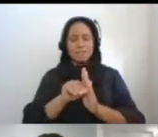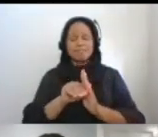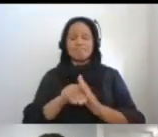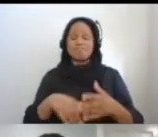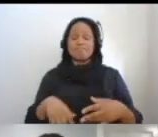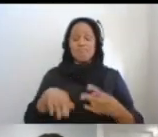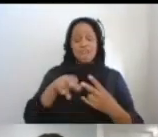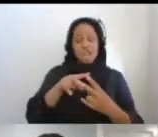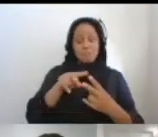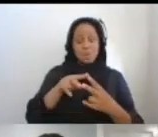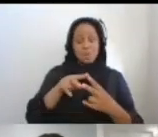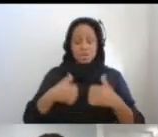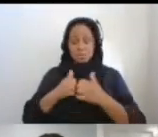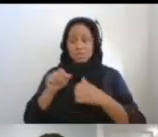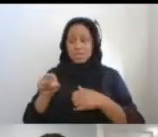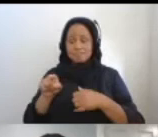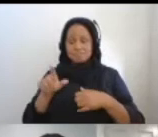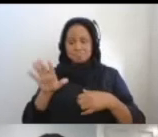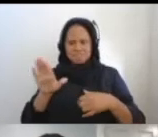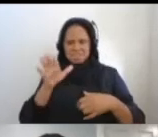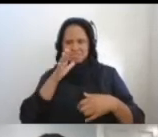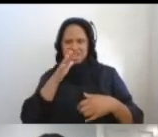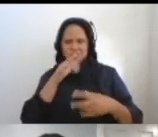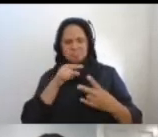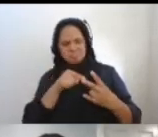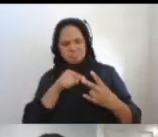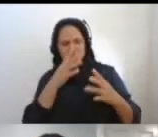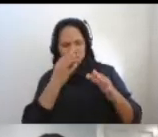really trusts. They vetted them out, made sure that they were good people.